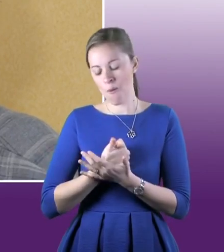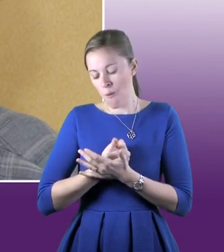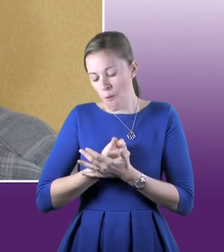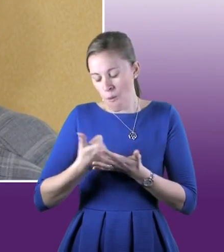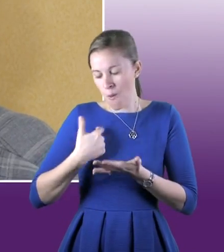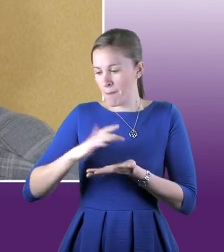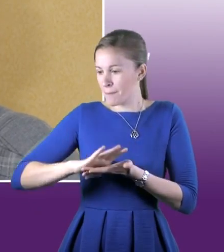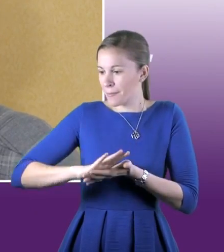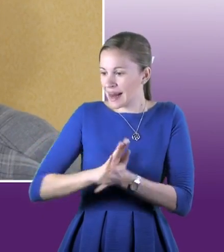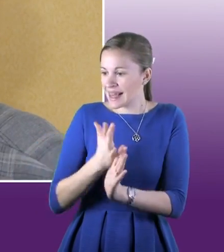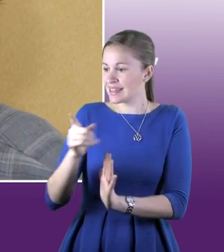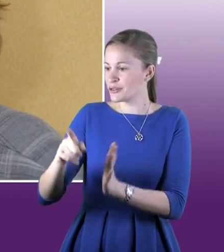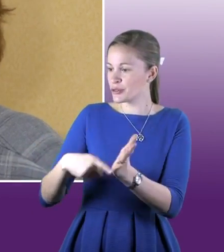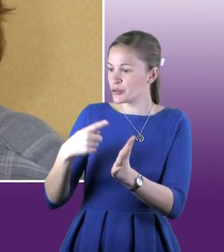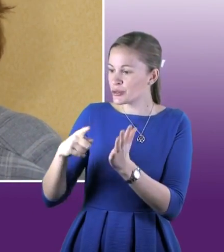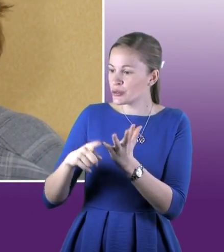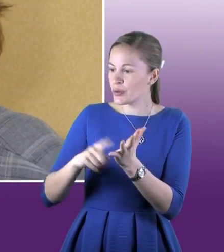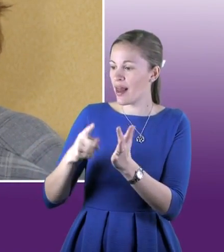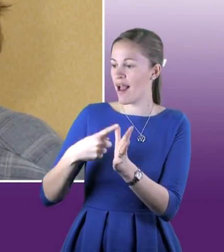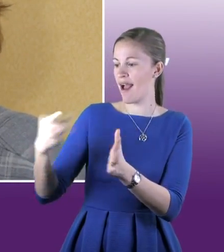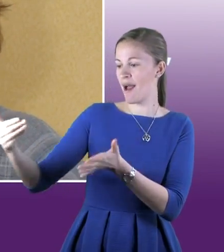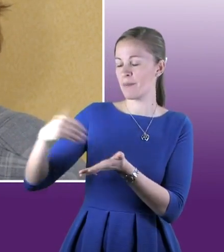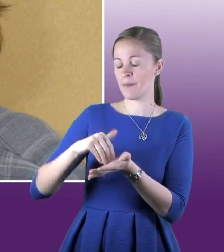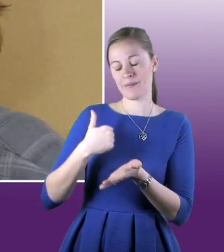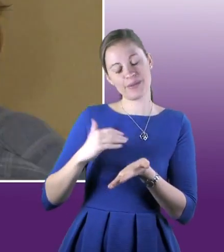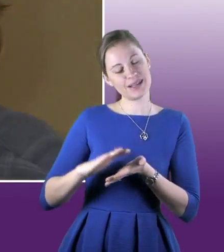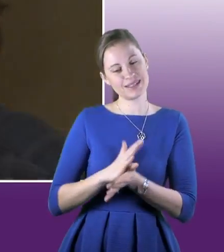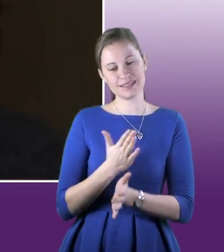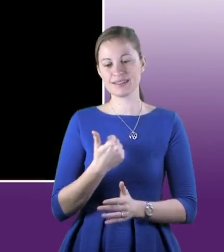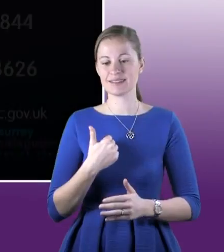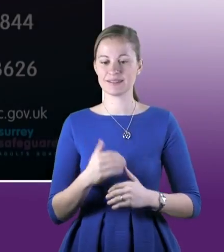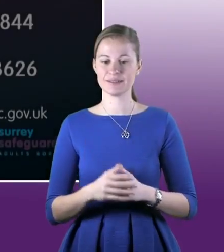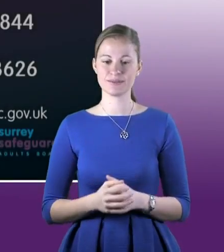so pleased to see her.